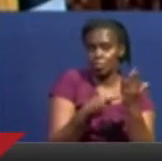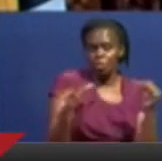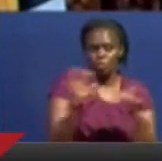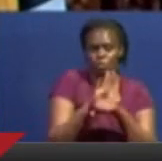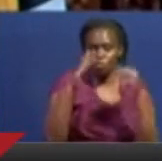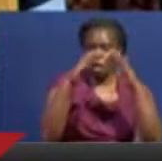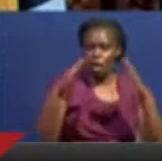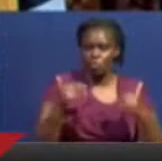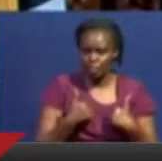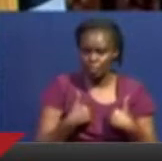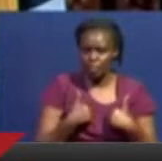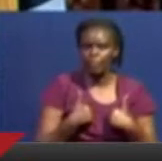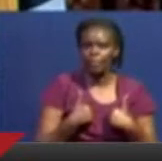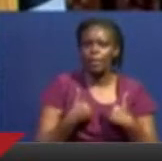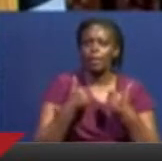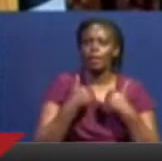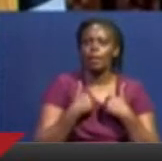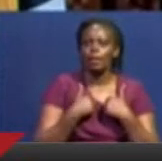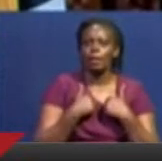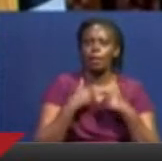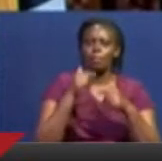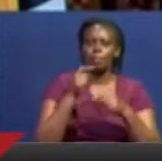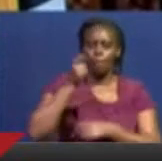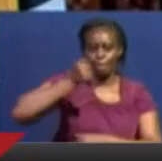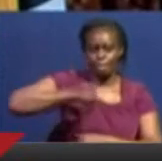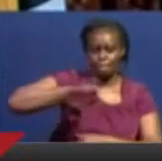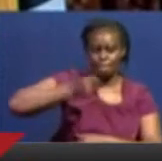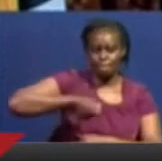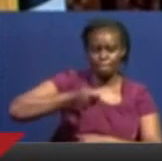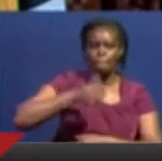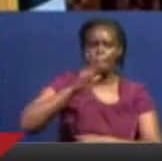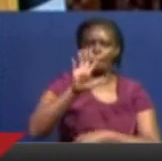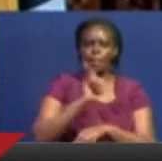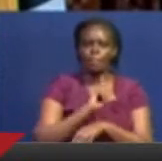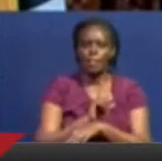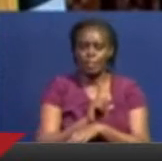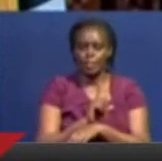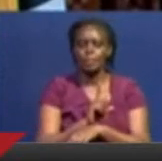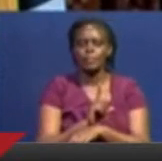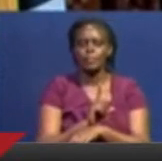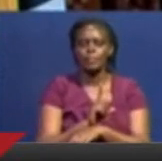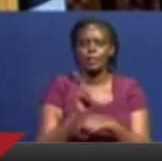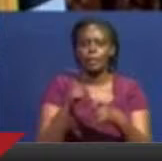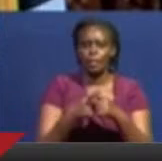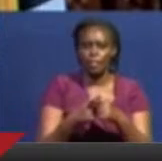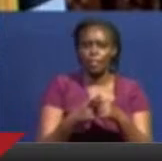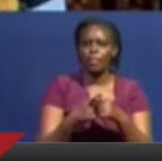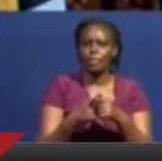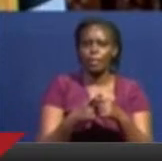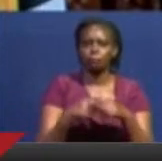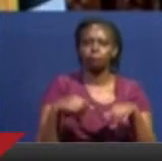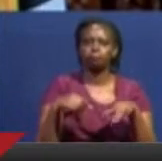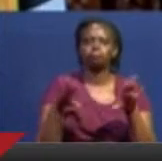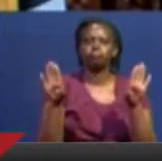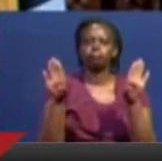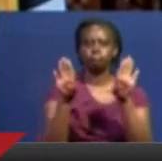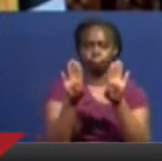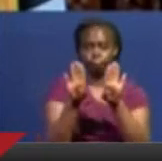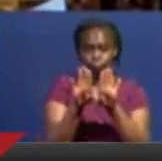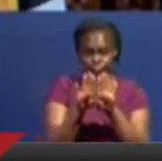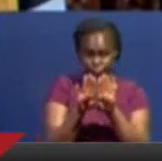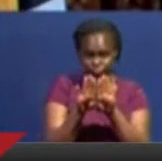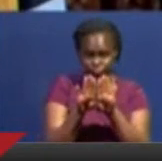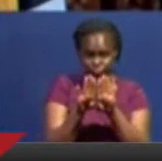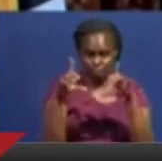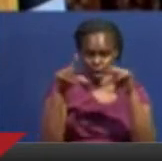full, let's have the division bell rung for just 5 minutes. Then we draw the bar, you